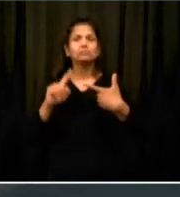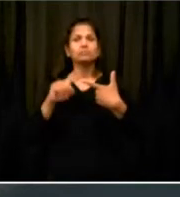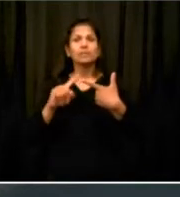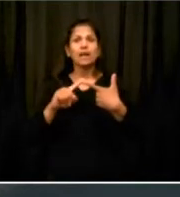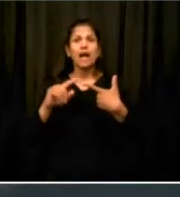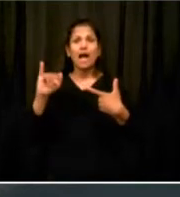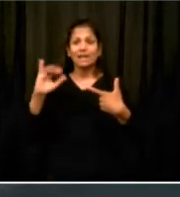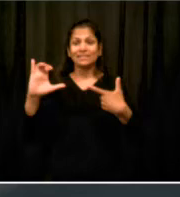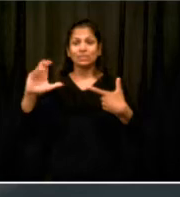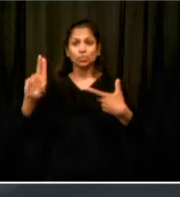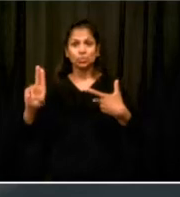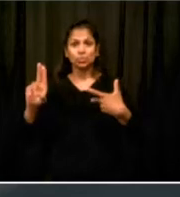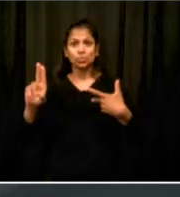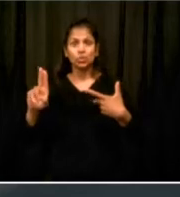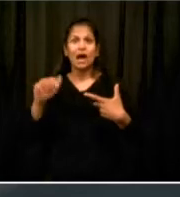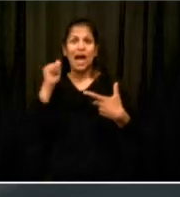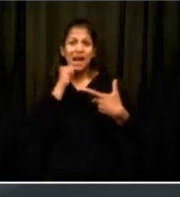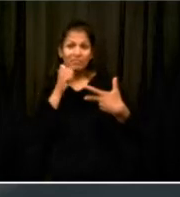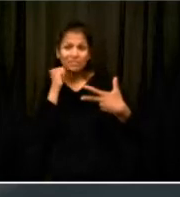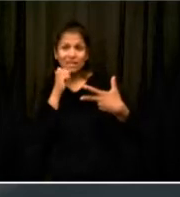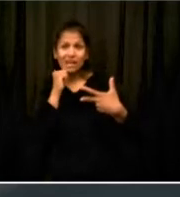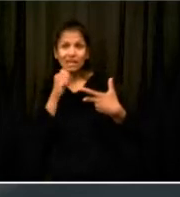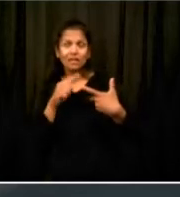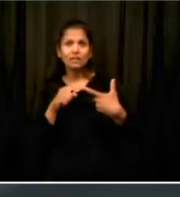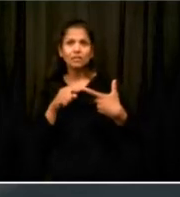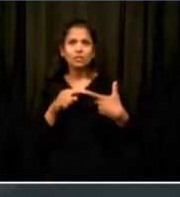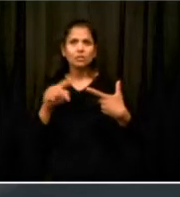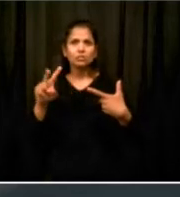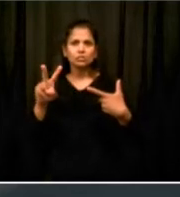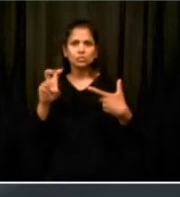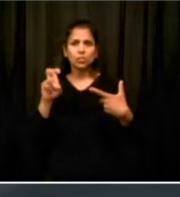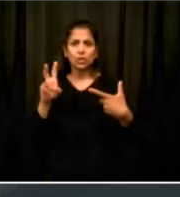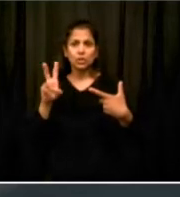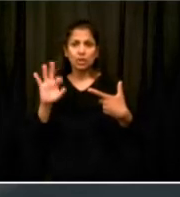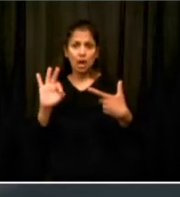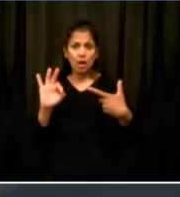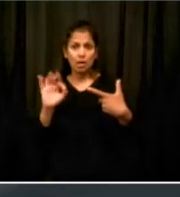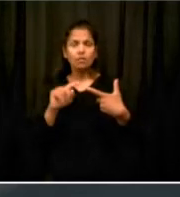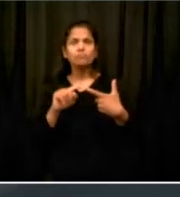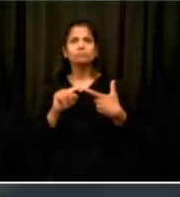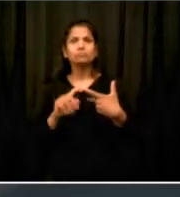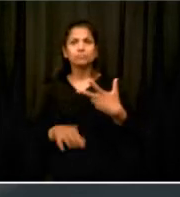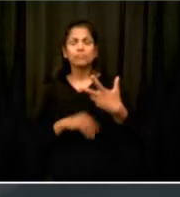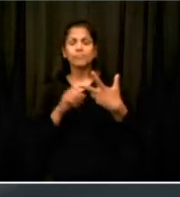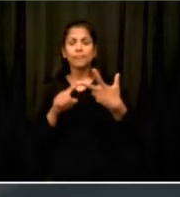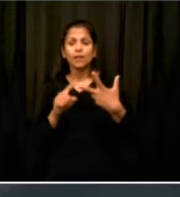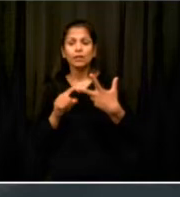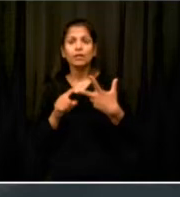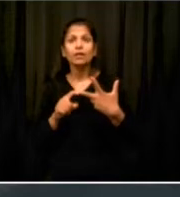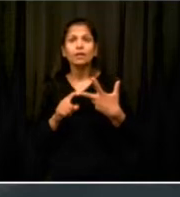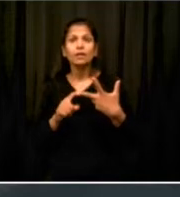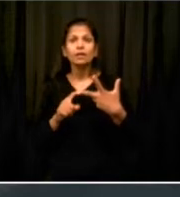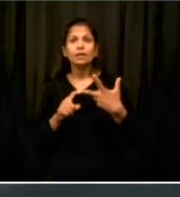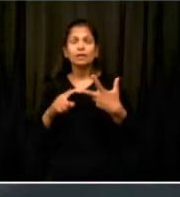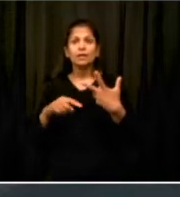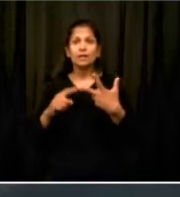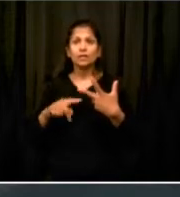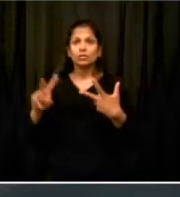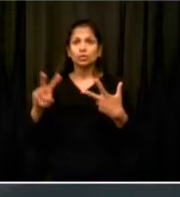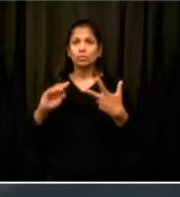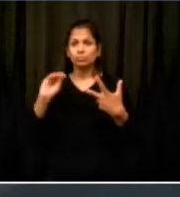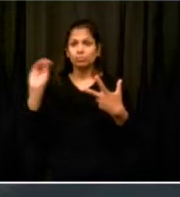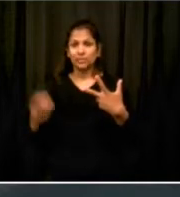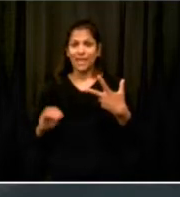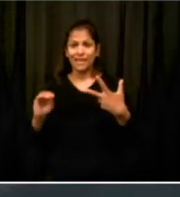threshold 375. Today's report, 290. And the percentage of people testing citywide positive for COVID-19, threshold